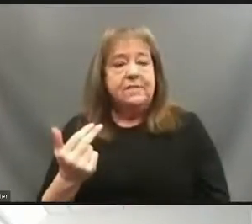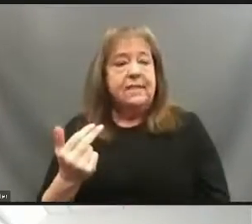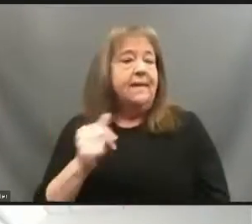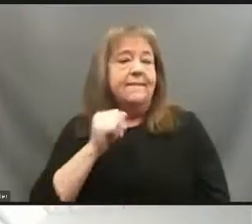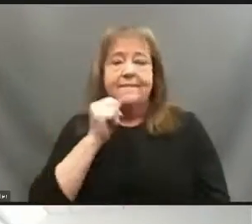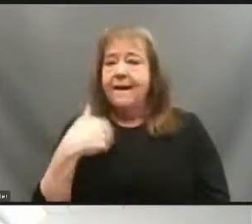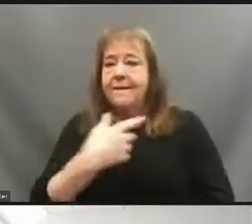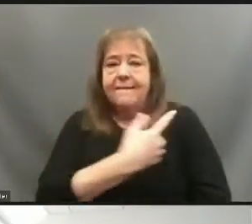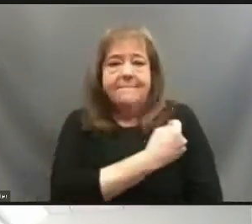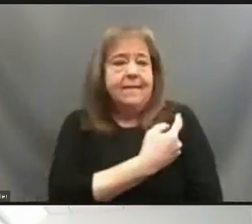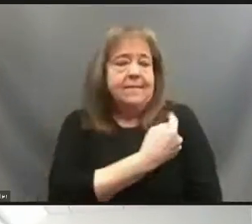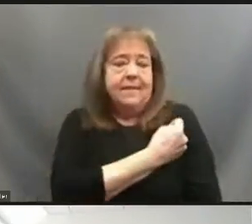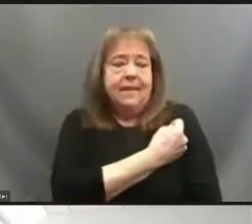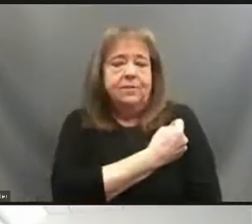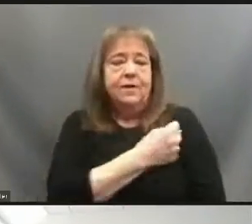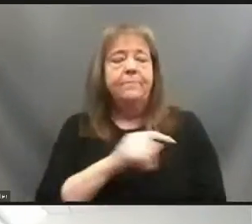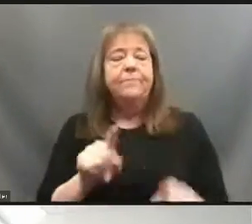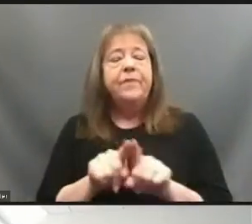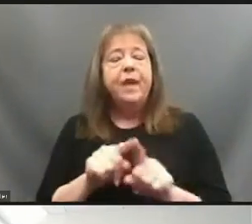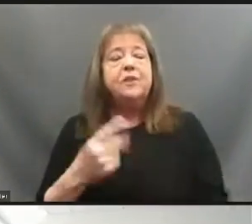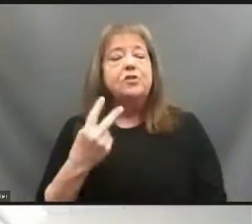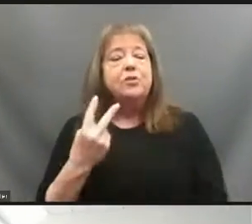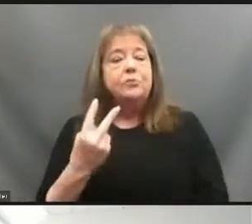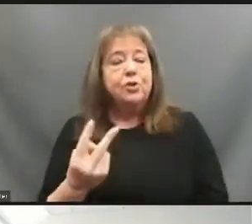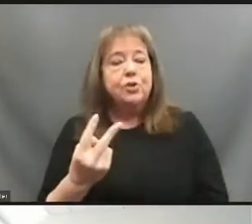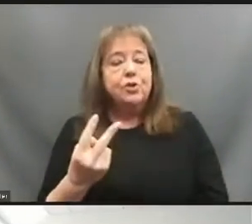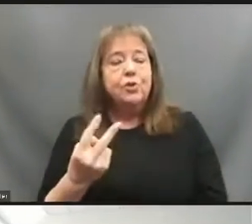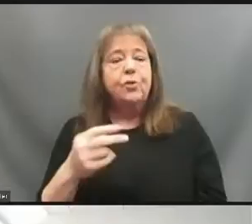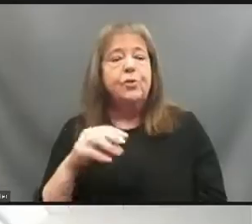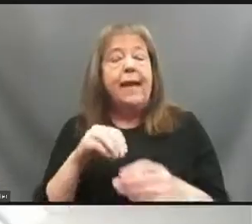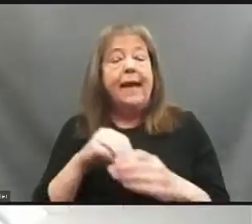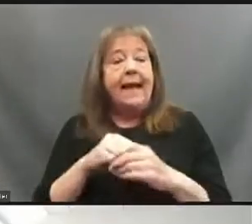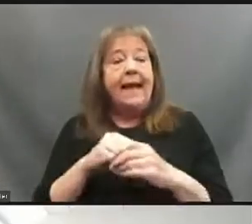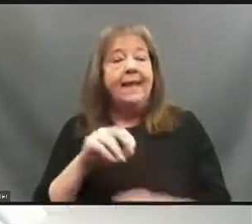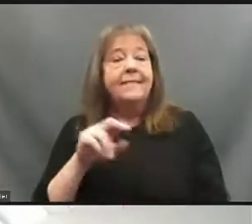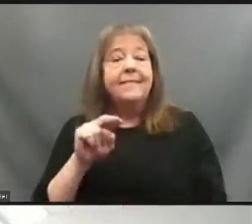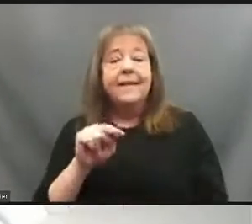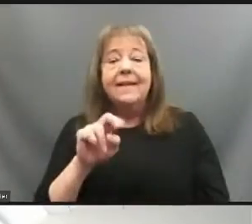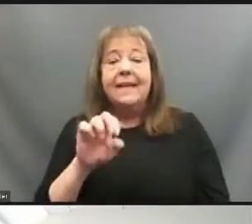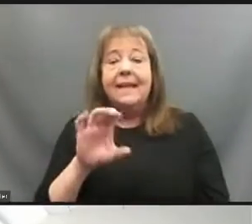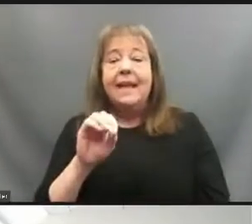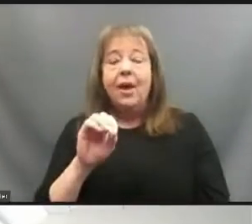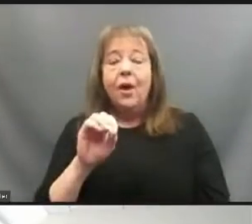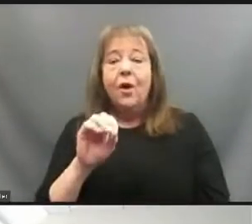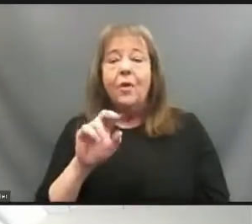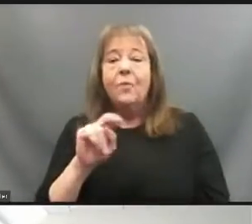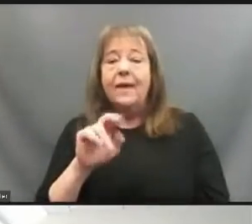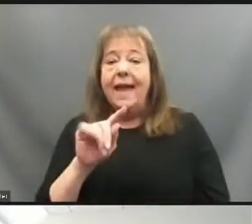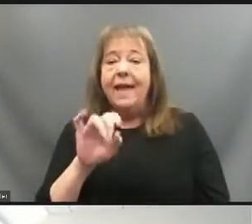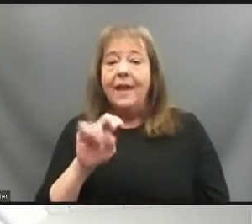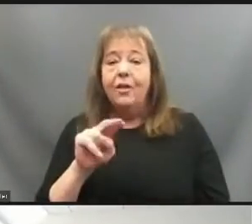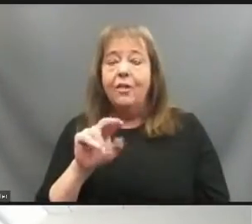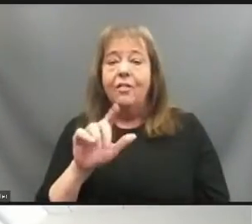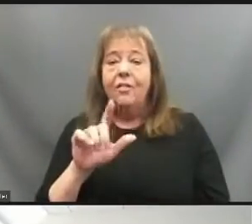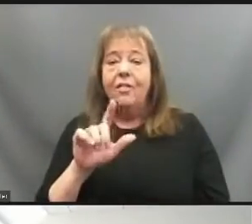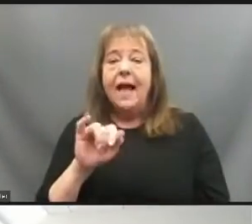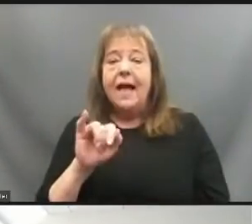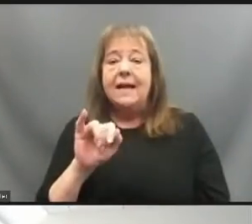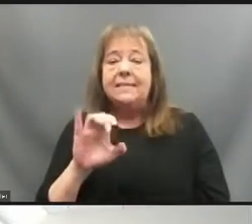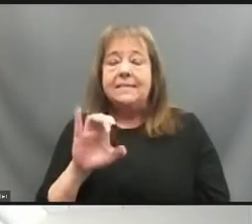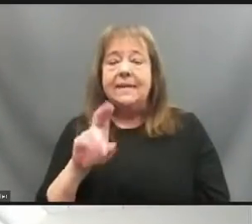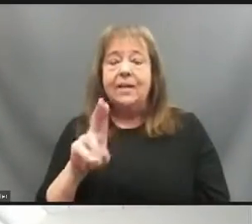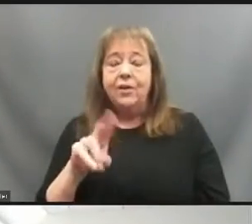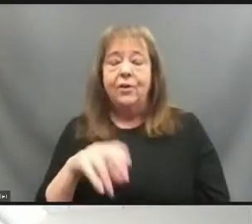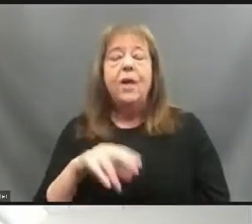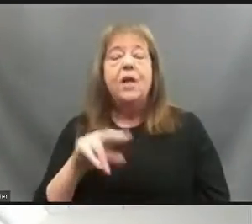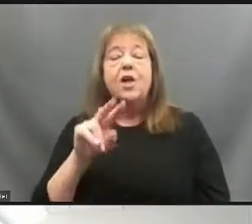We also have 2 COVID patients that are in the neonatal intensive care unit. We currently have 22 ventilators in use